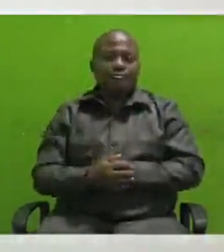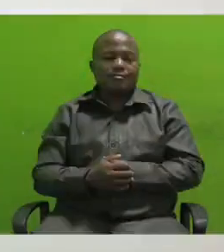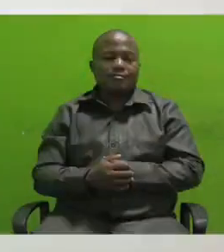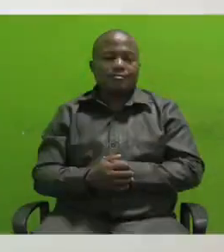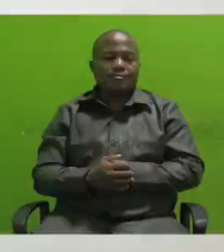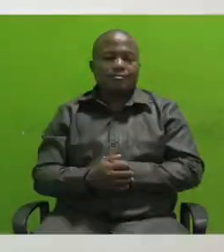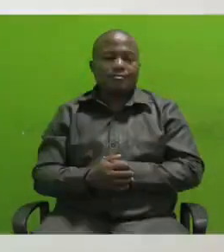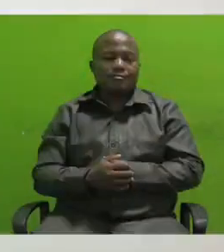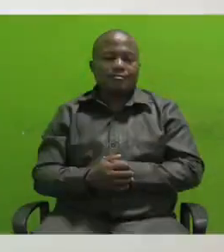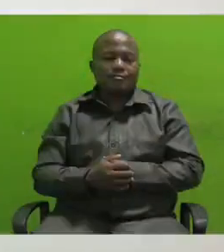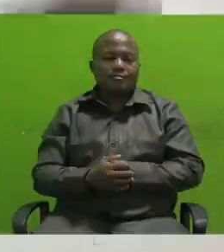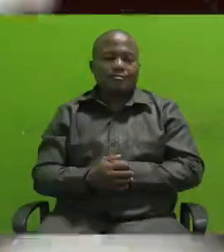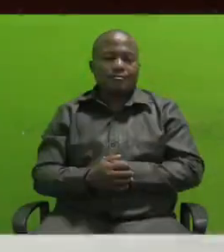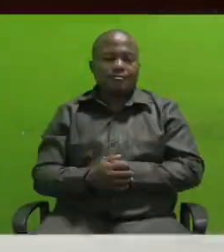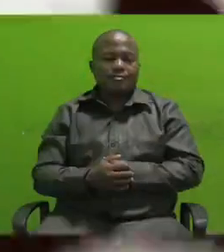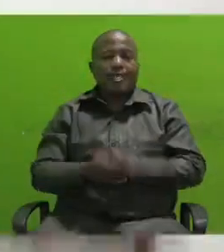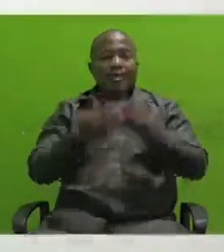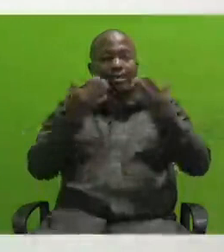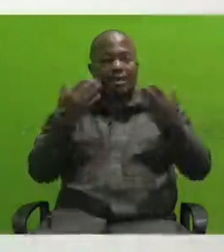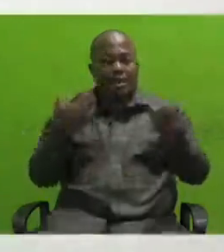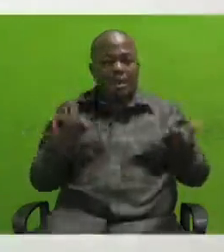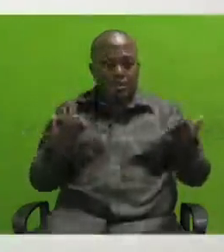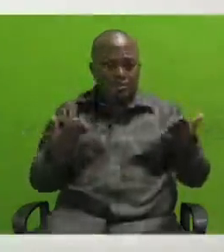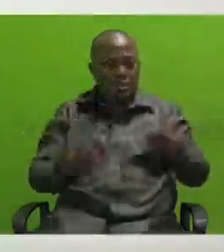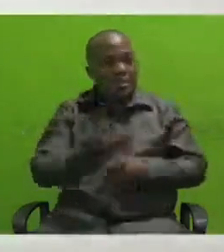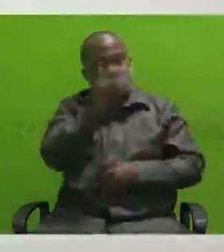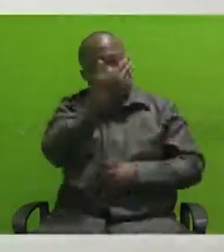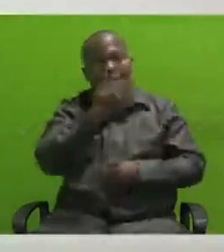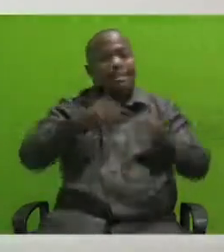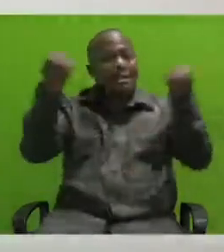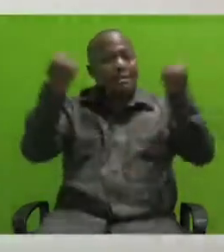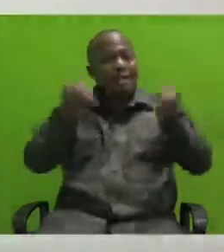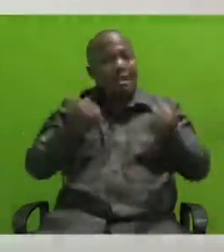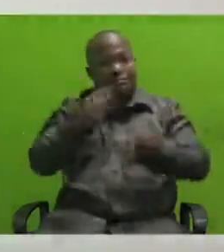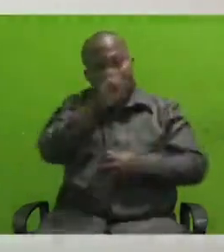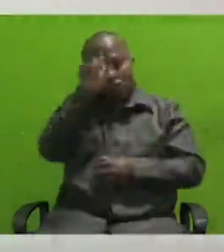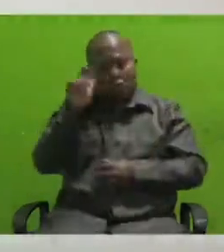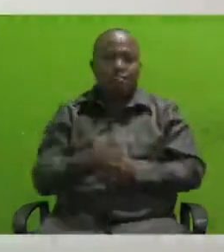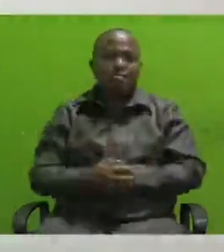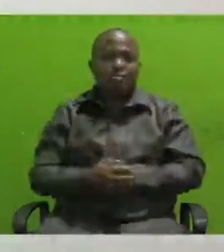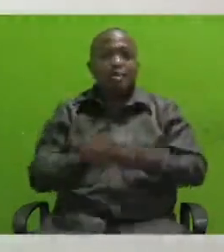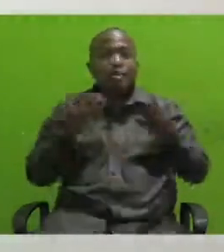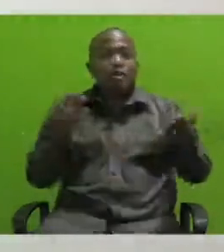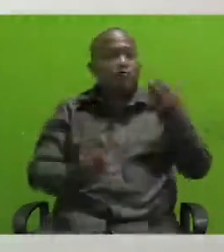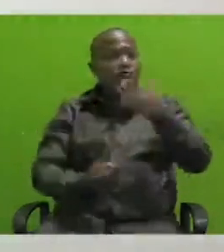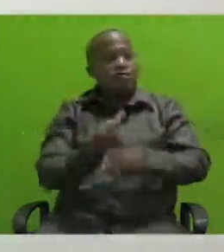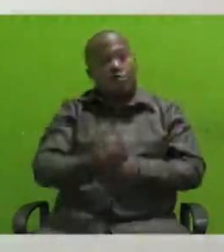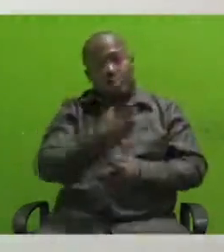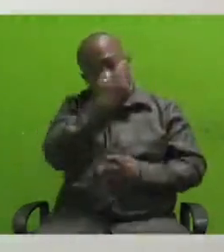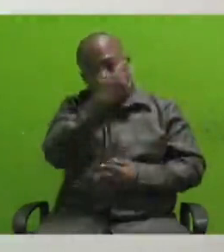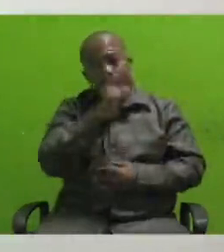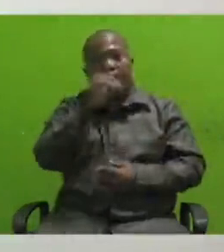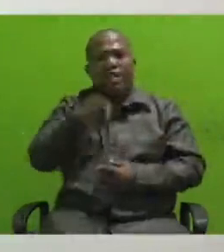b out of 2a the whole thing squared. So now this is a perfect square expression. So from here, we have what